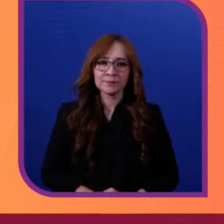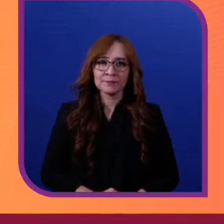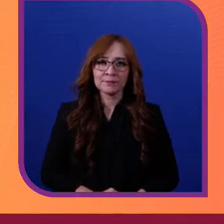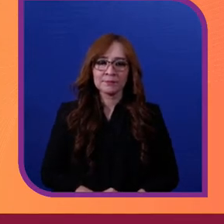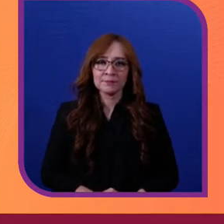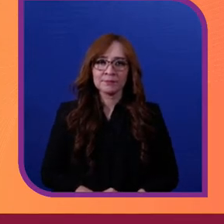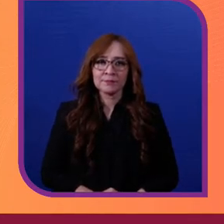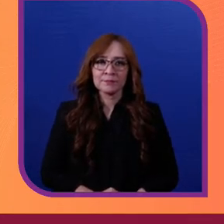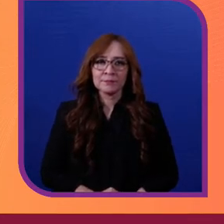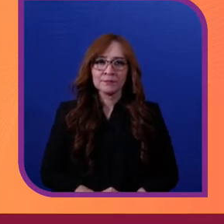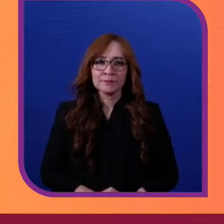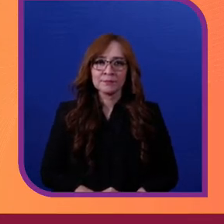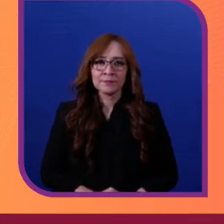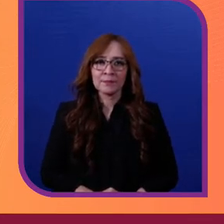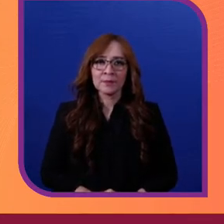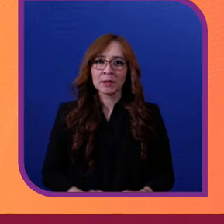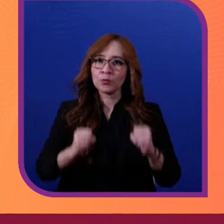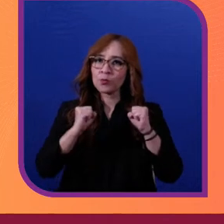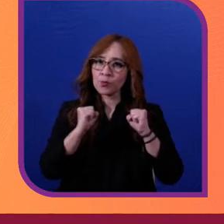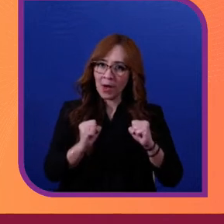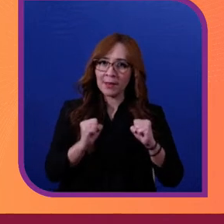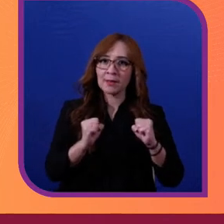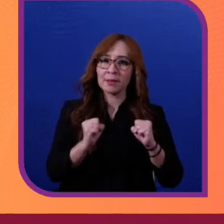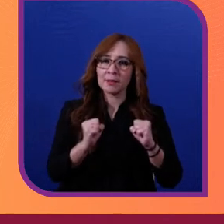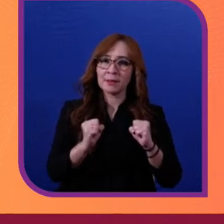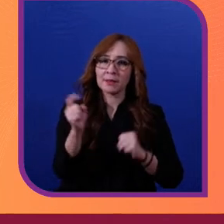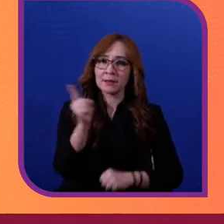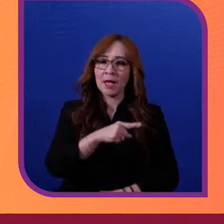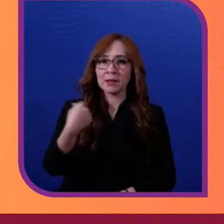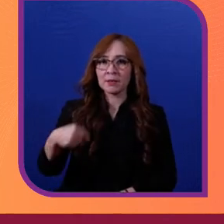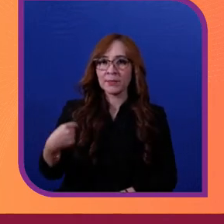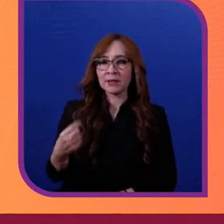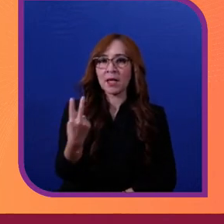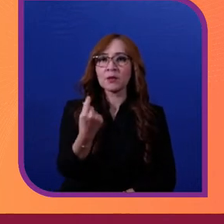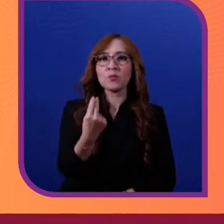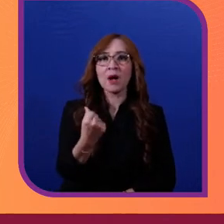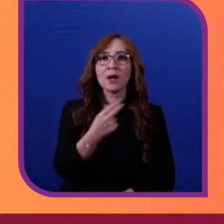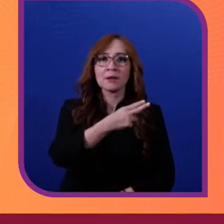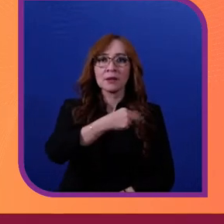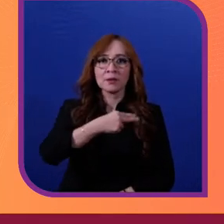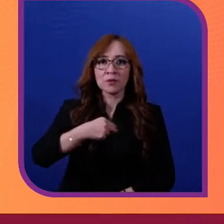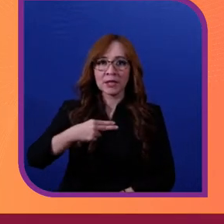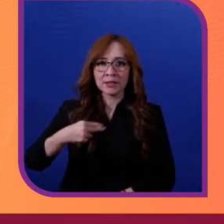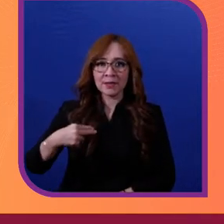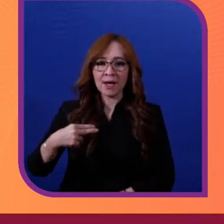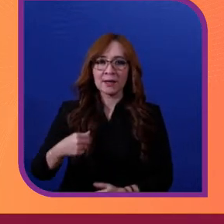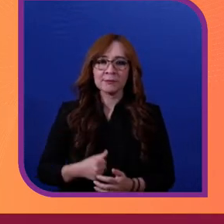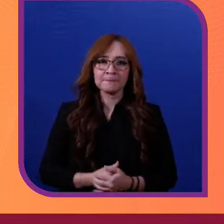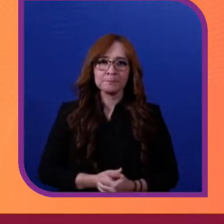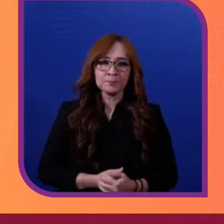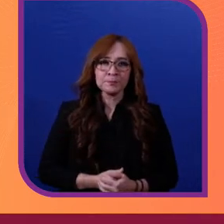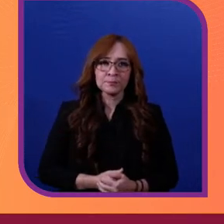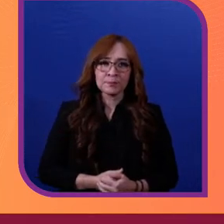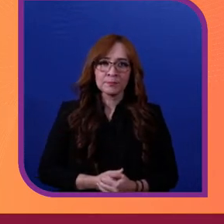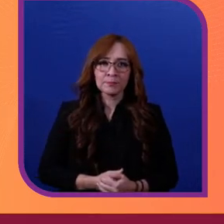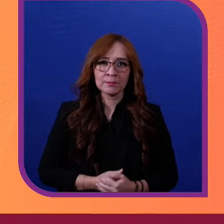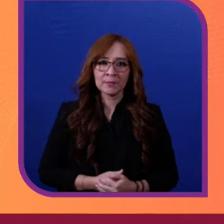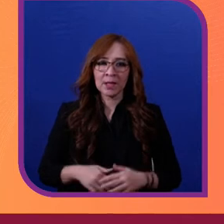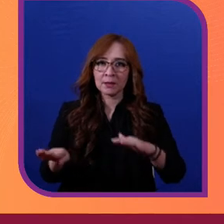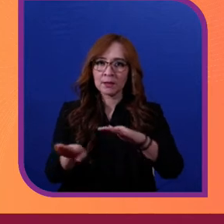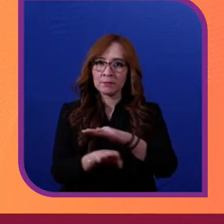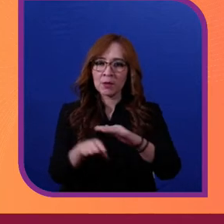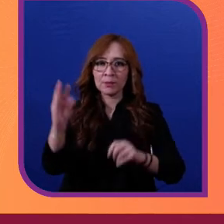for safe from the move over coffee Indonesia LED by Pak lukis driver Jendral